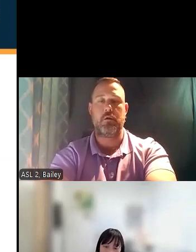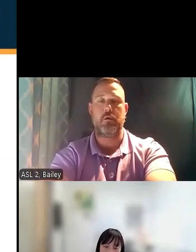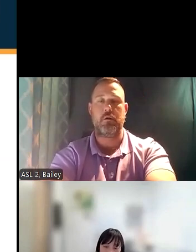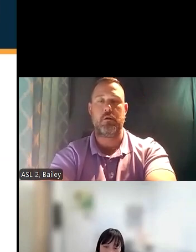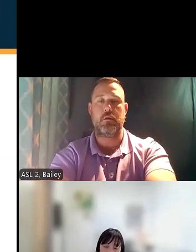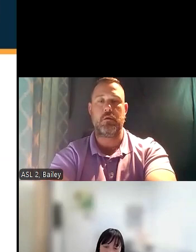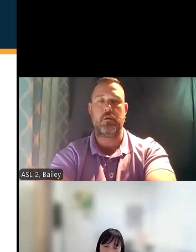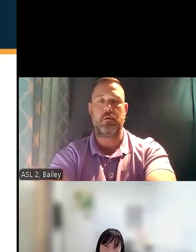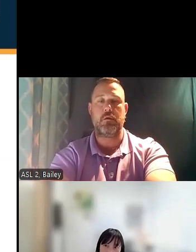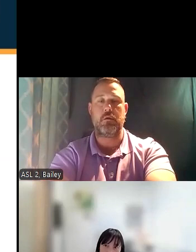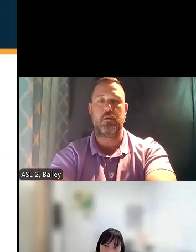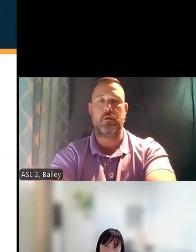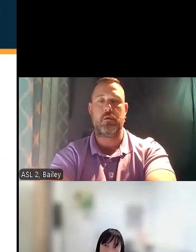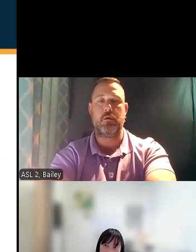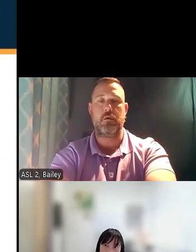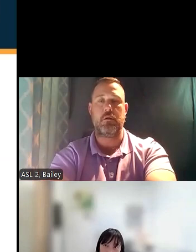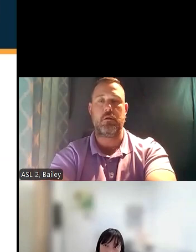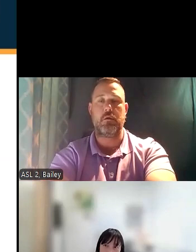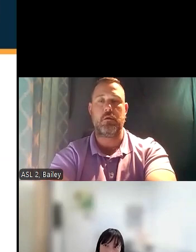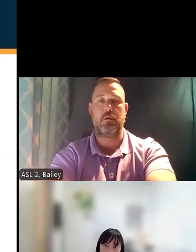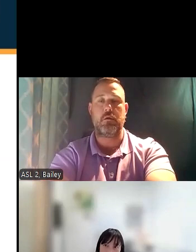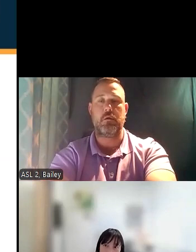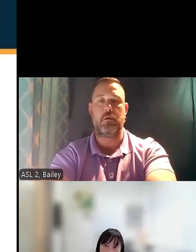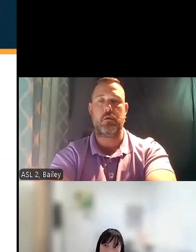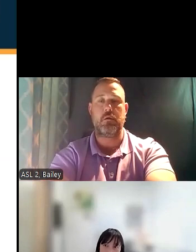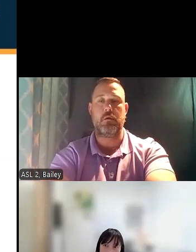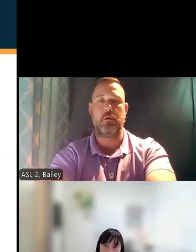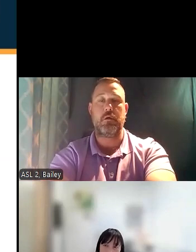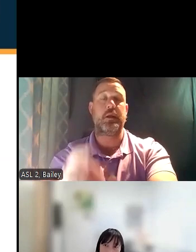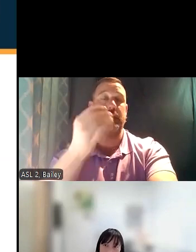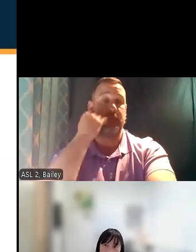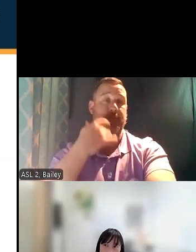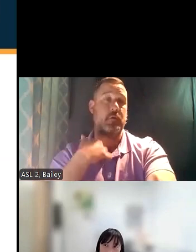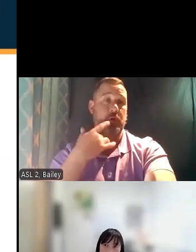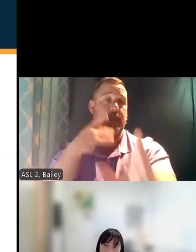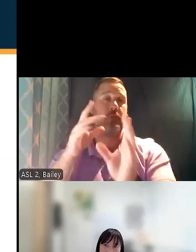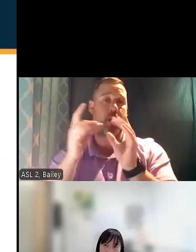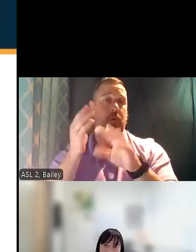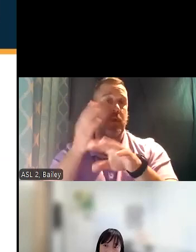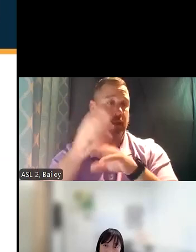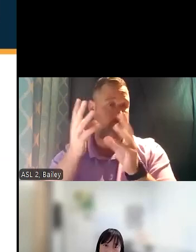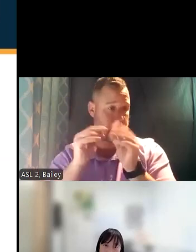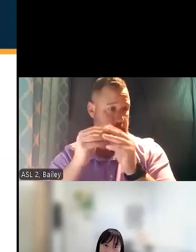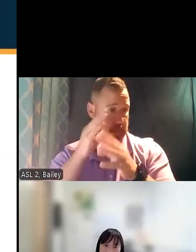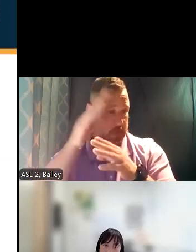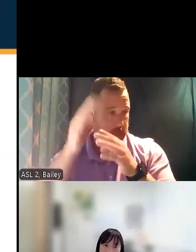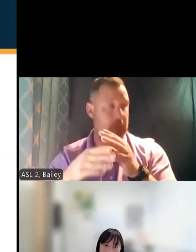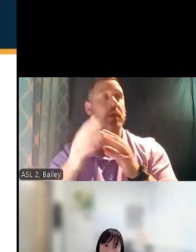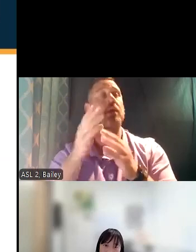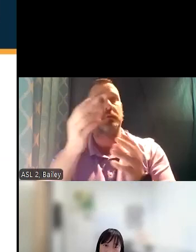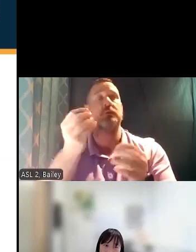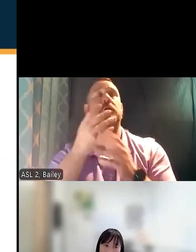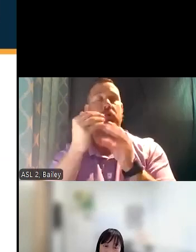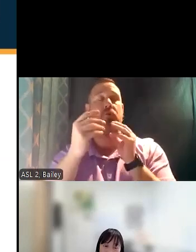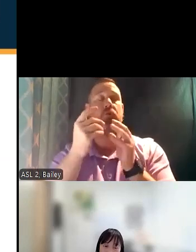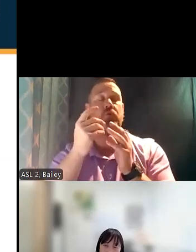And of course, if you feel that you have a comment after the meeting ends, please send a written comment